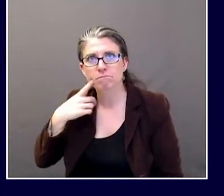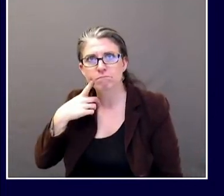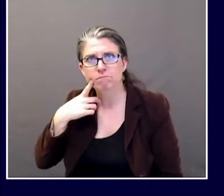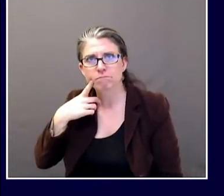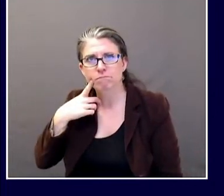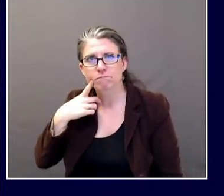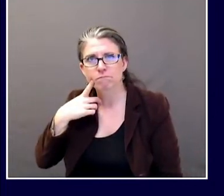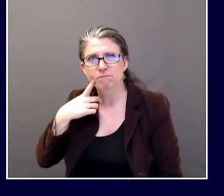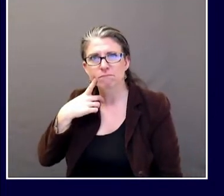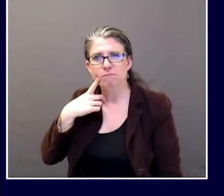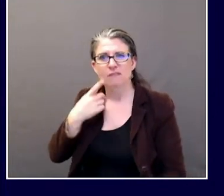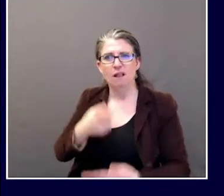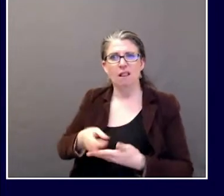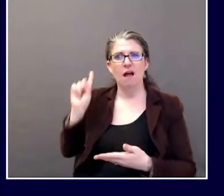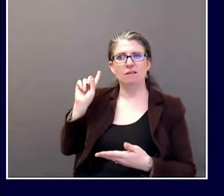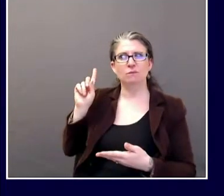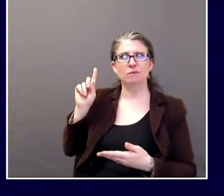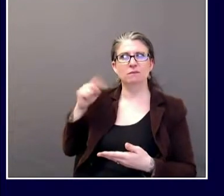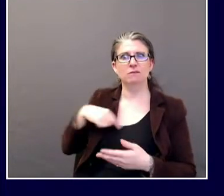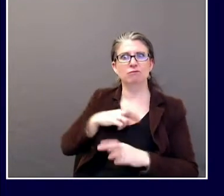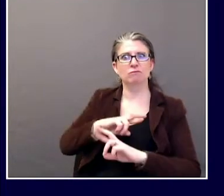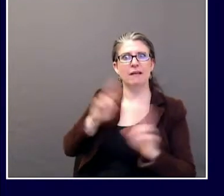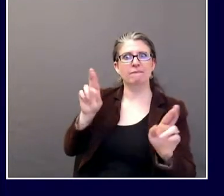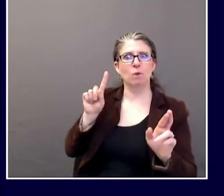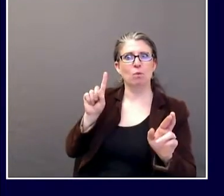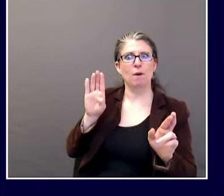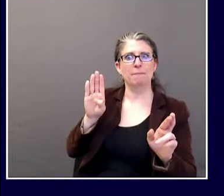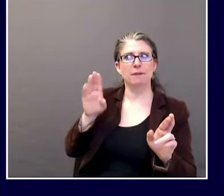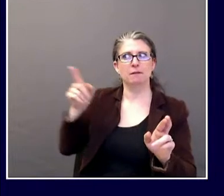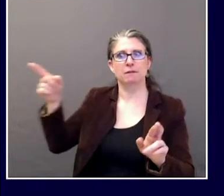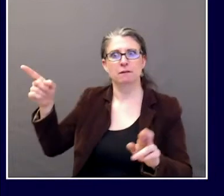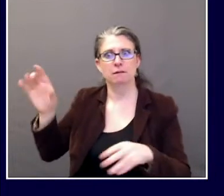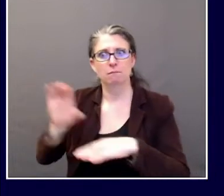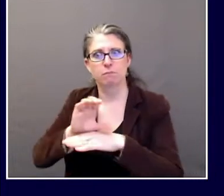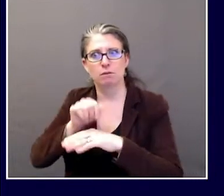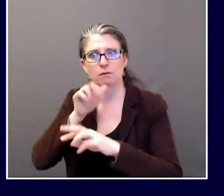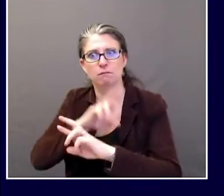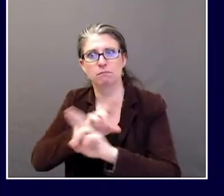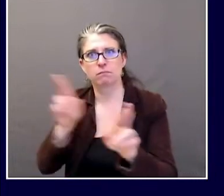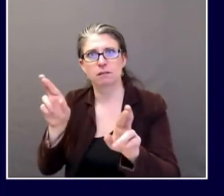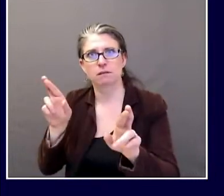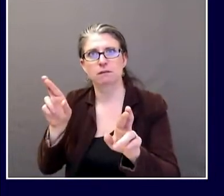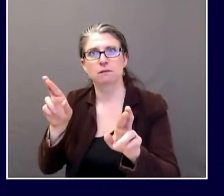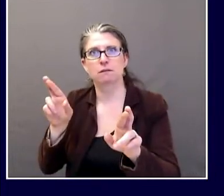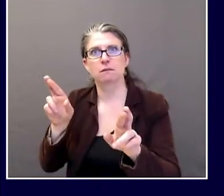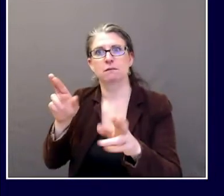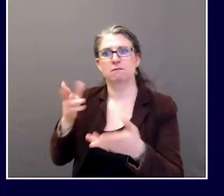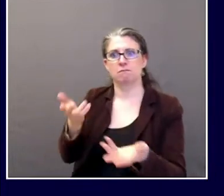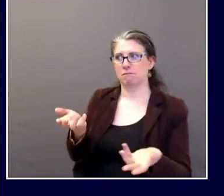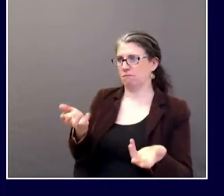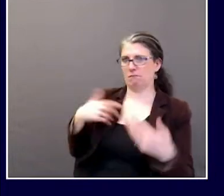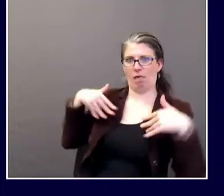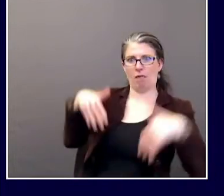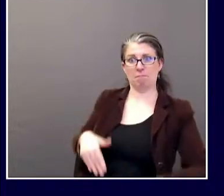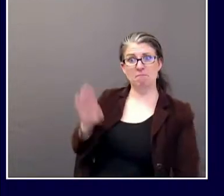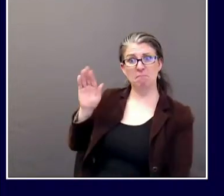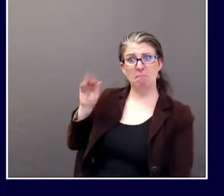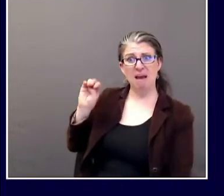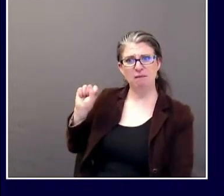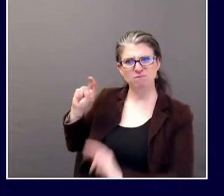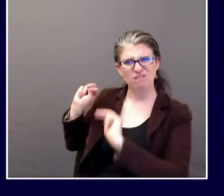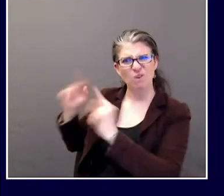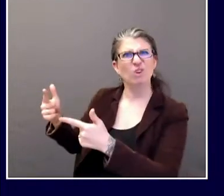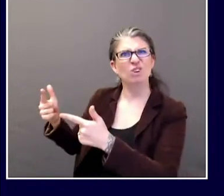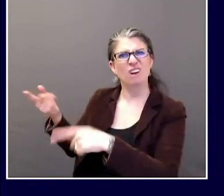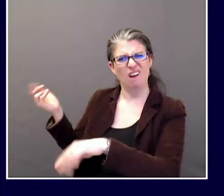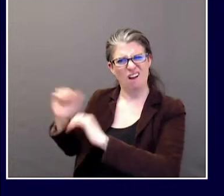had gone with and stuck with VAMs, we wouldn't have had a scheduling tool for anyone 70 and over. That's just one concrete example. Late last week,